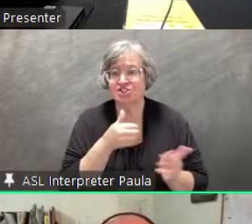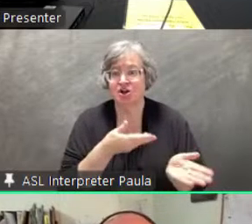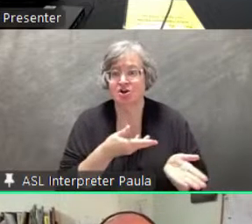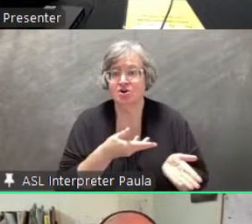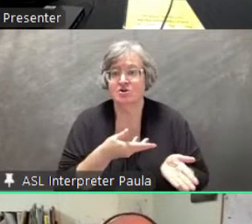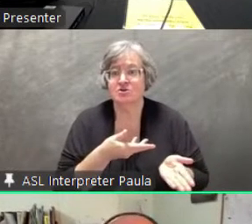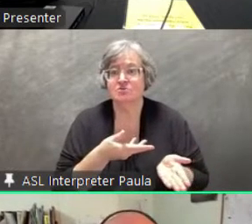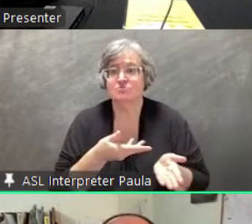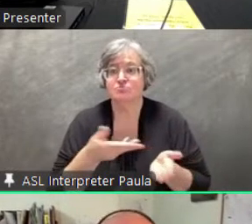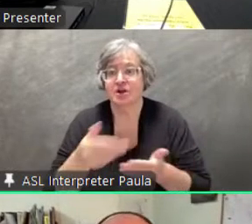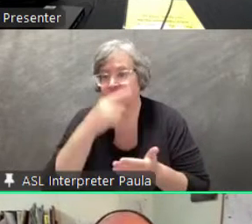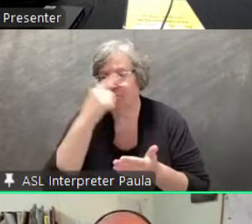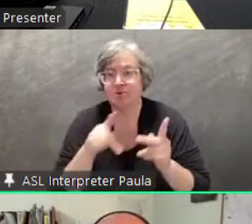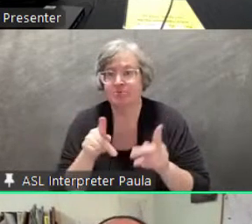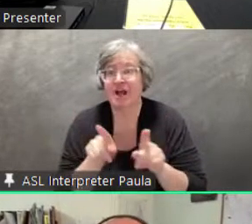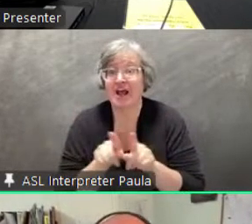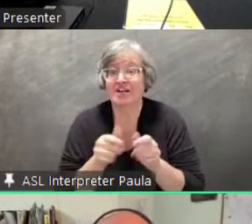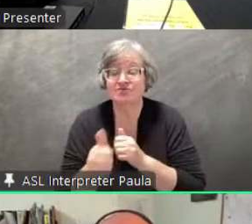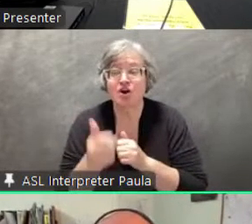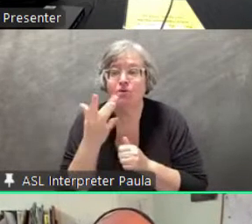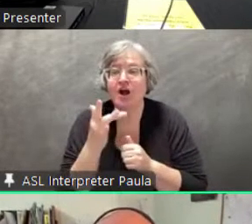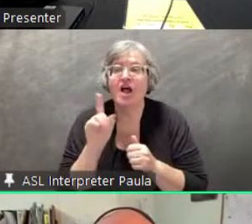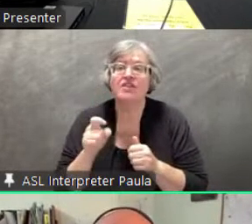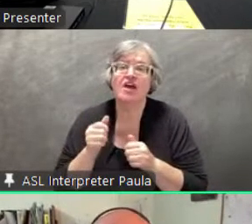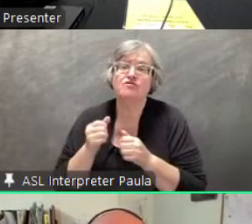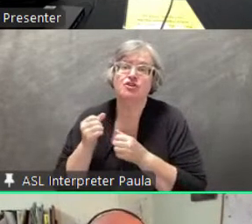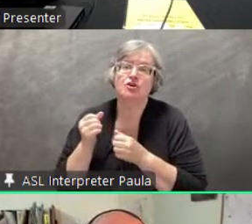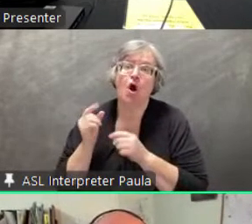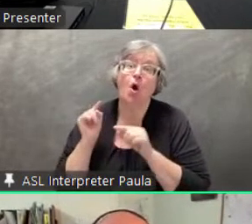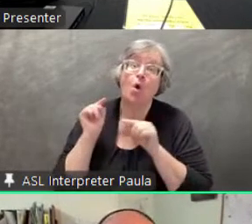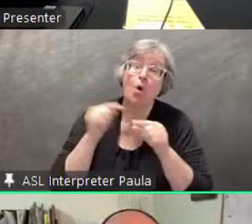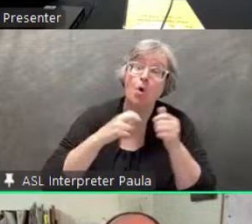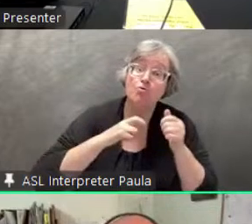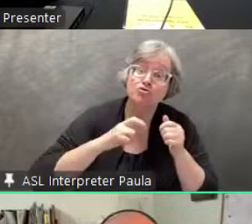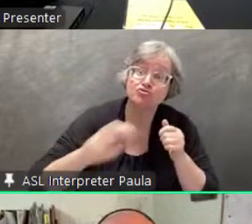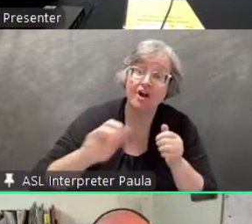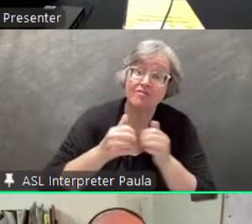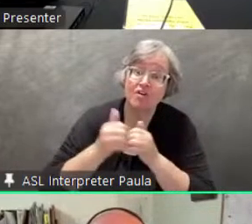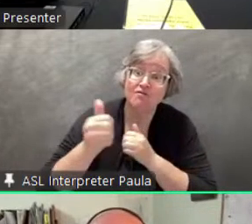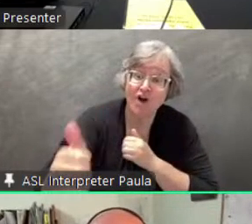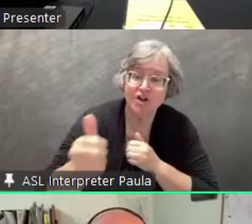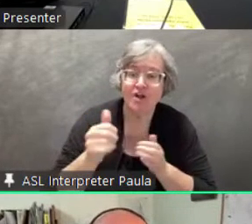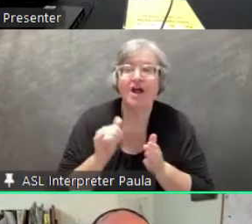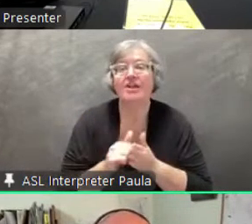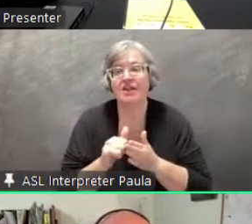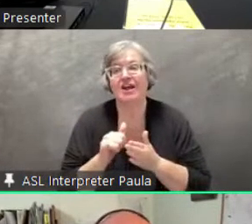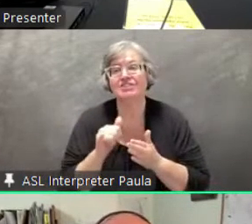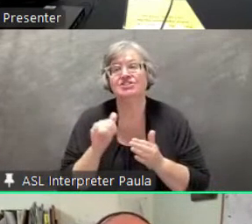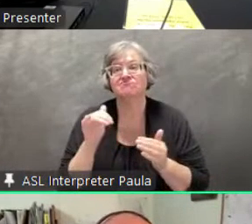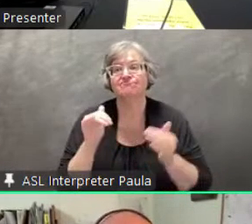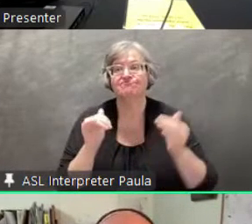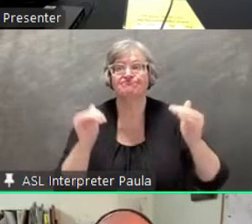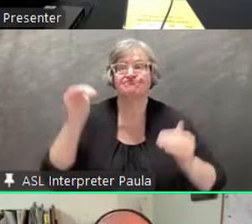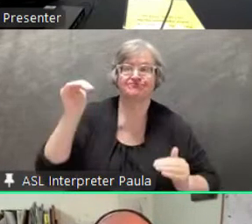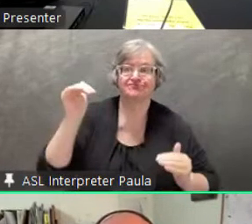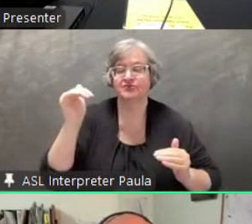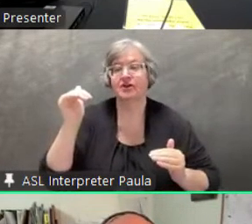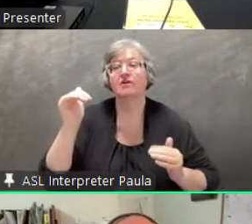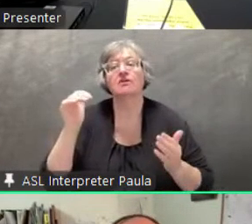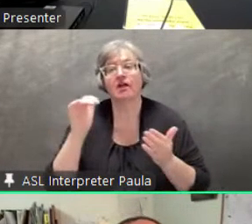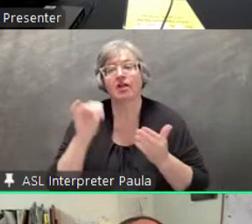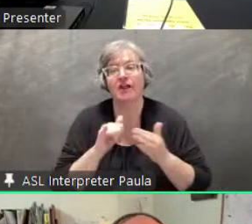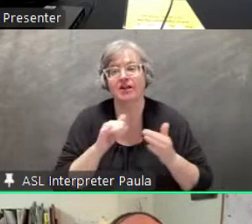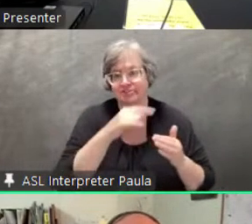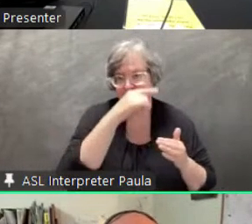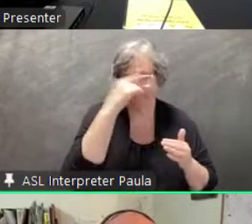as far because they have to go further on average. And that's the shape of your racial equity problem and why it's difficult.